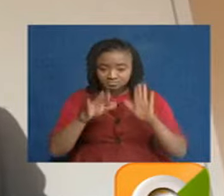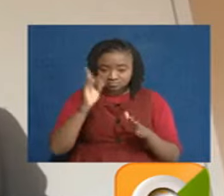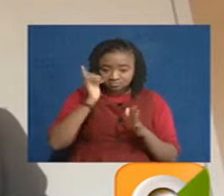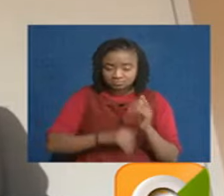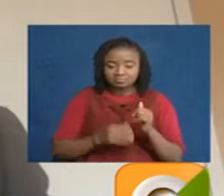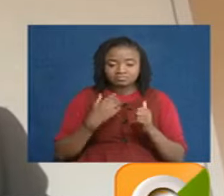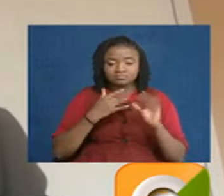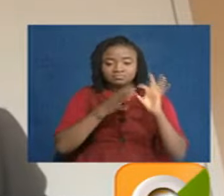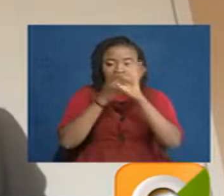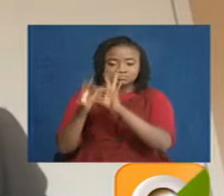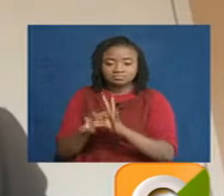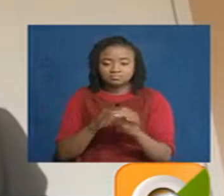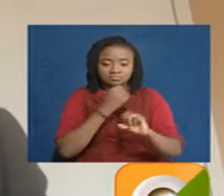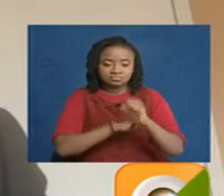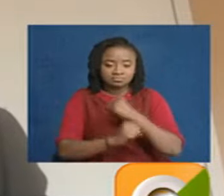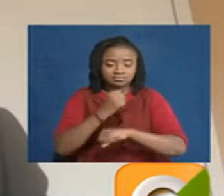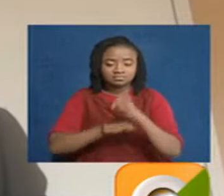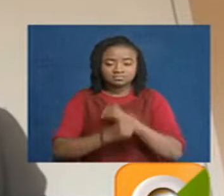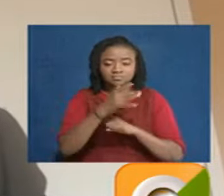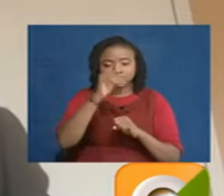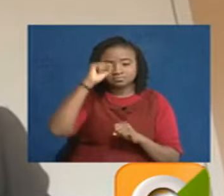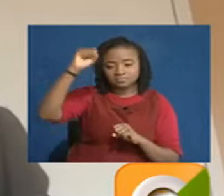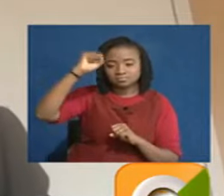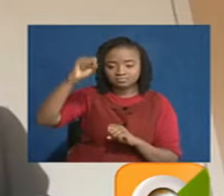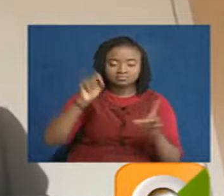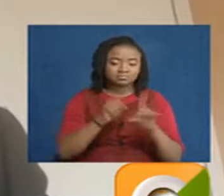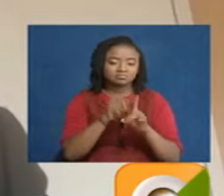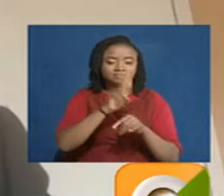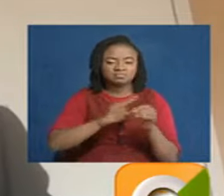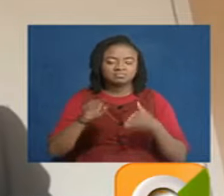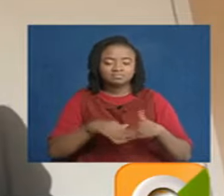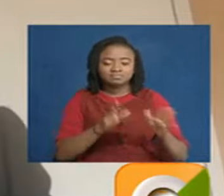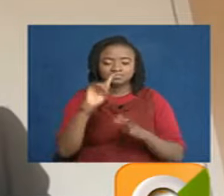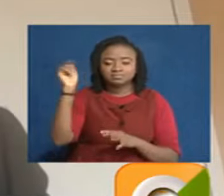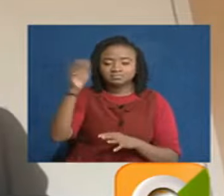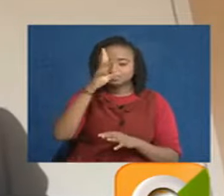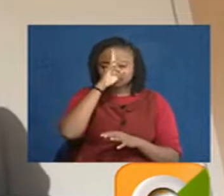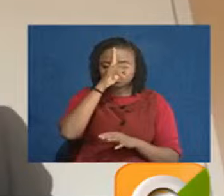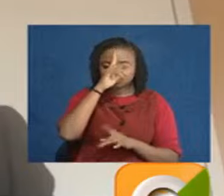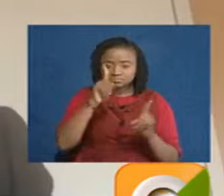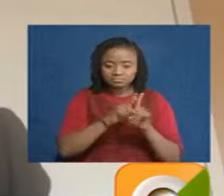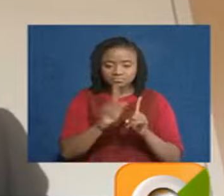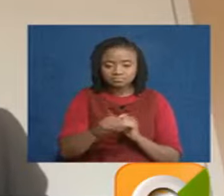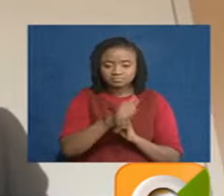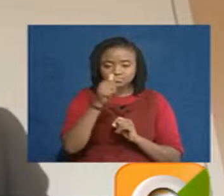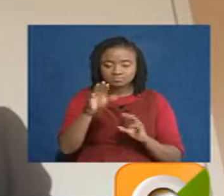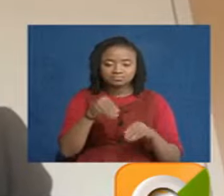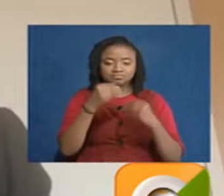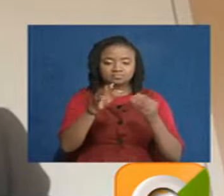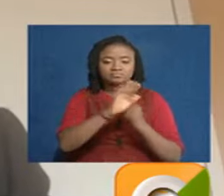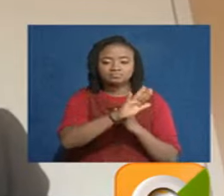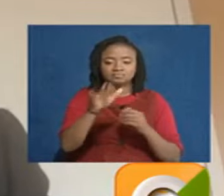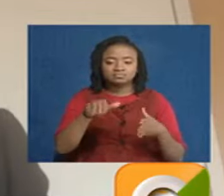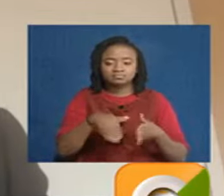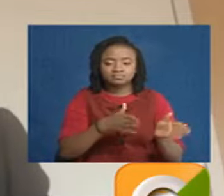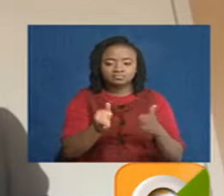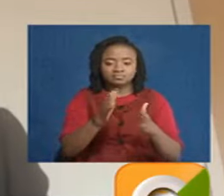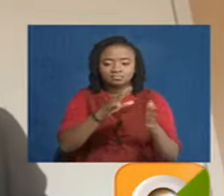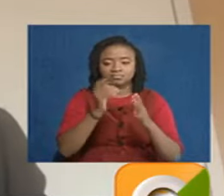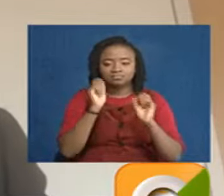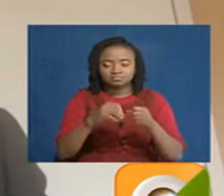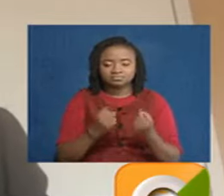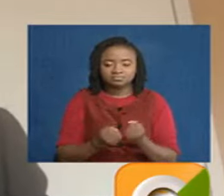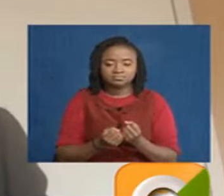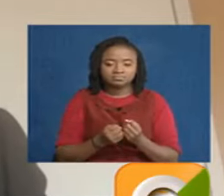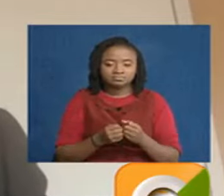front that uses the opportunity of the Kenyan police and others, giving the political class room to breathe from the